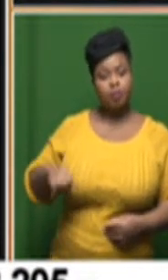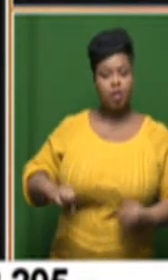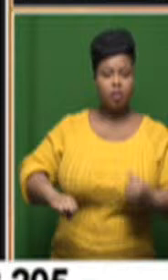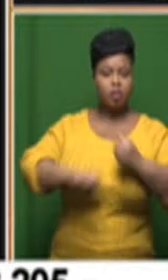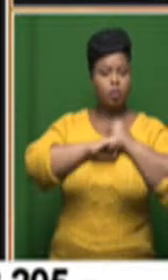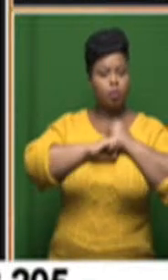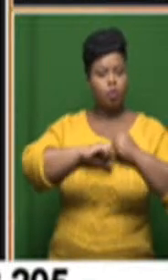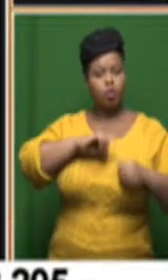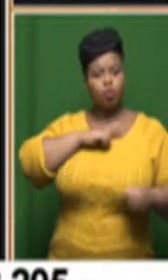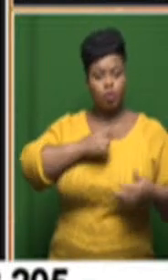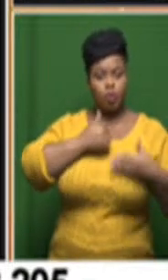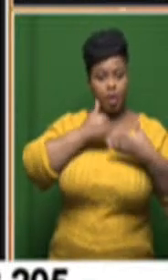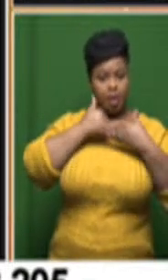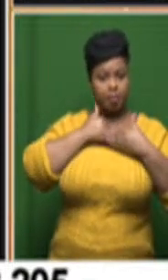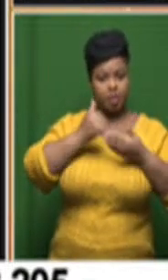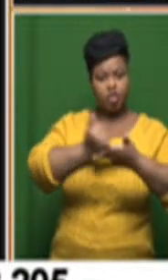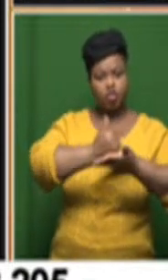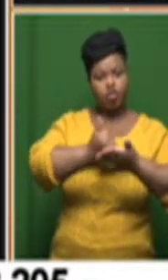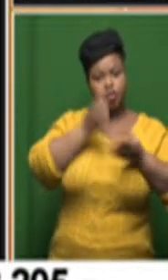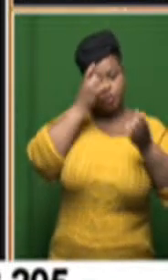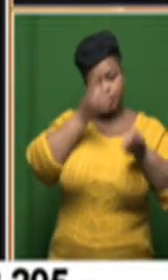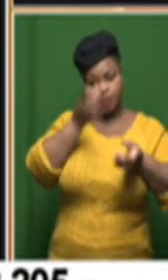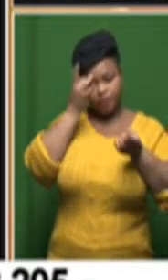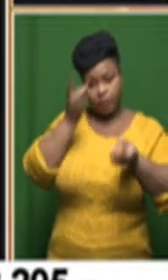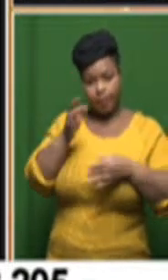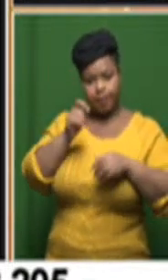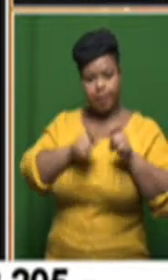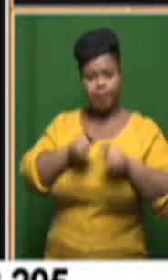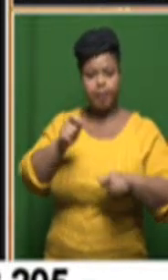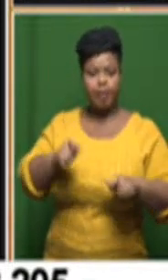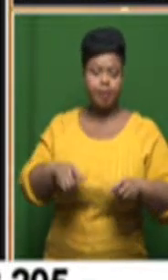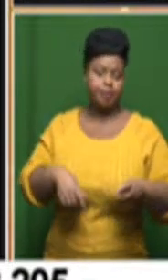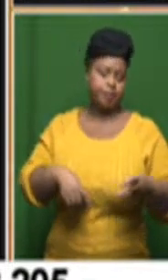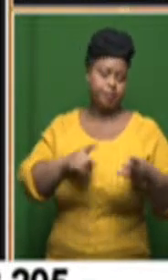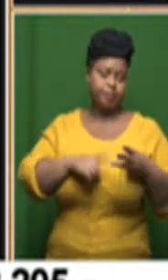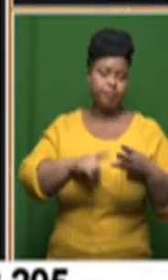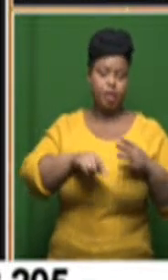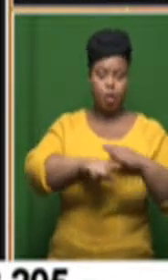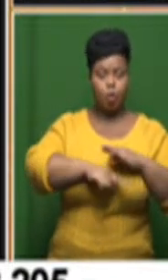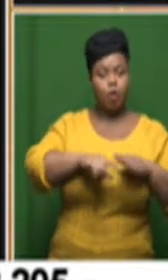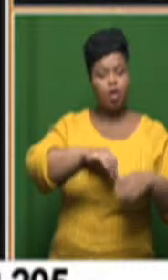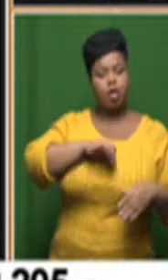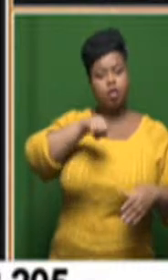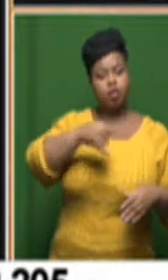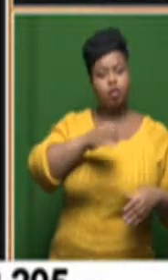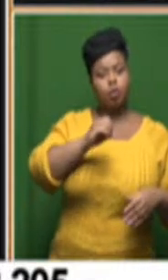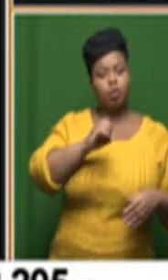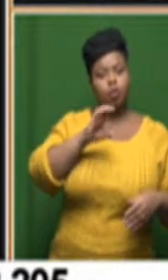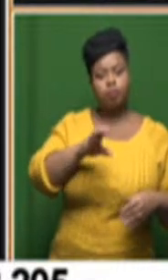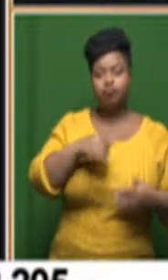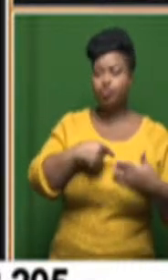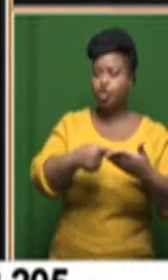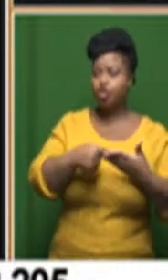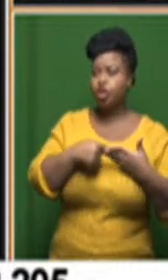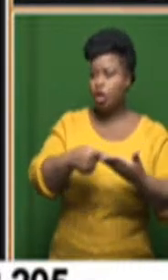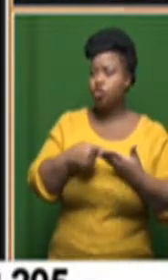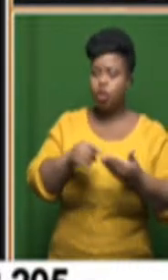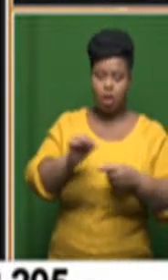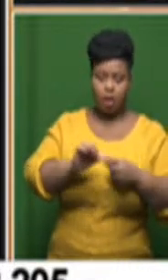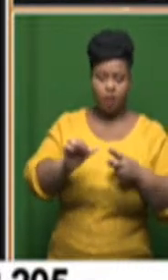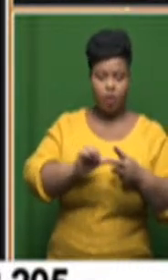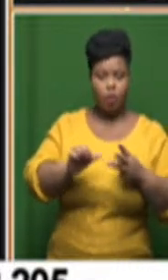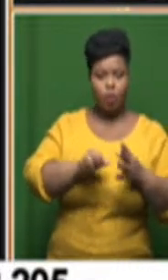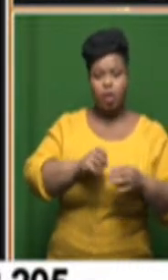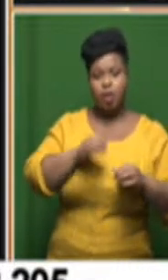with self-registration and messaging, the local JOG discussions weekly,